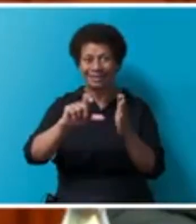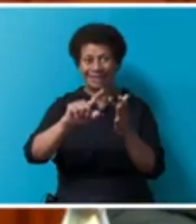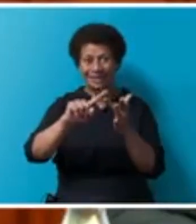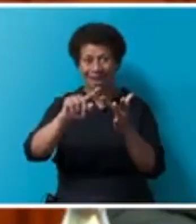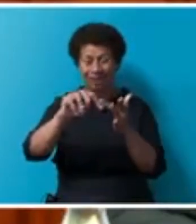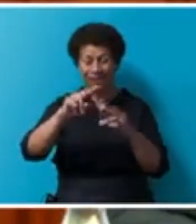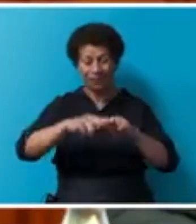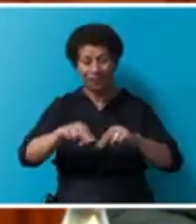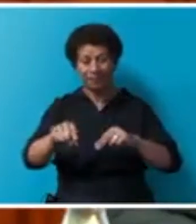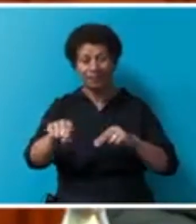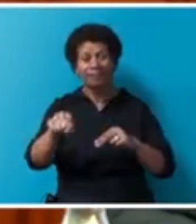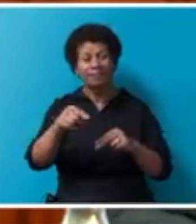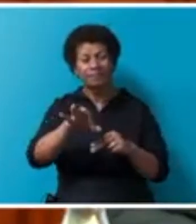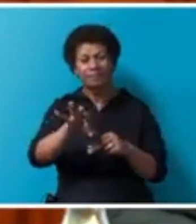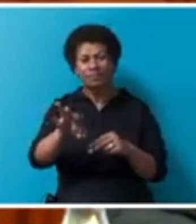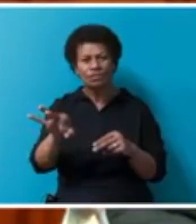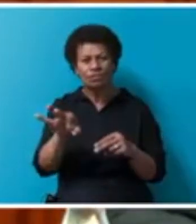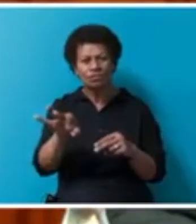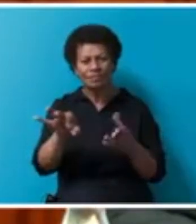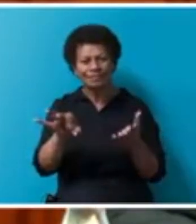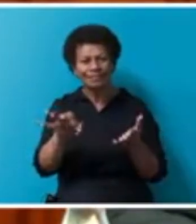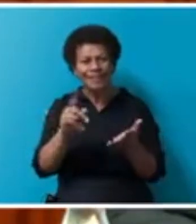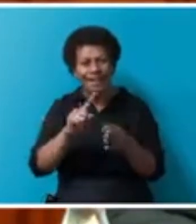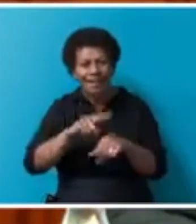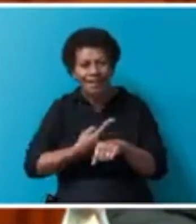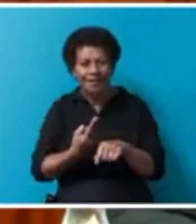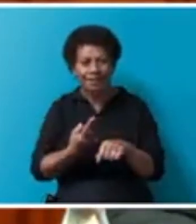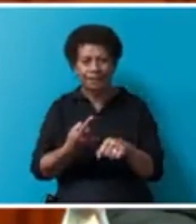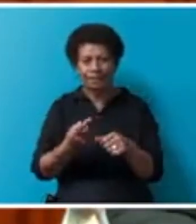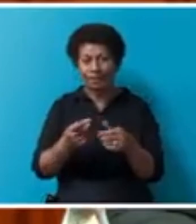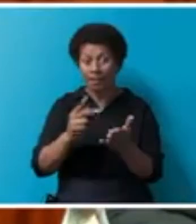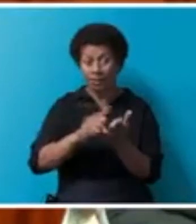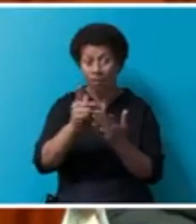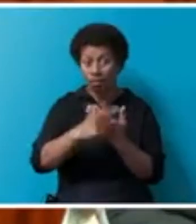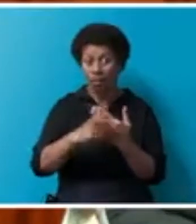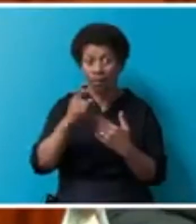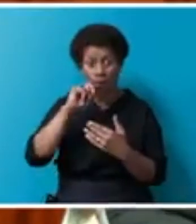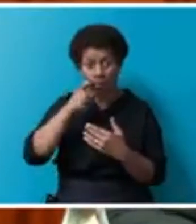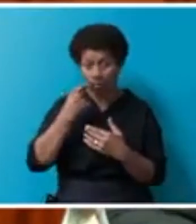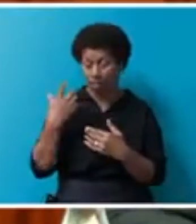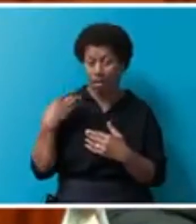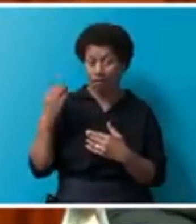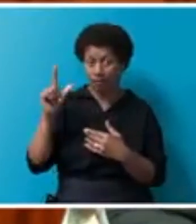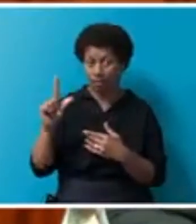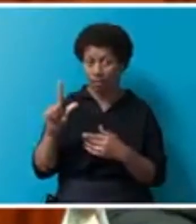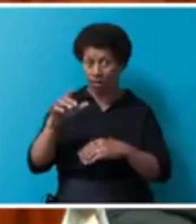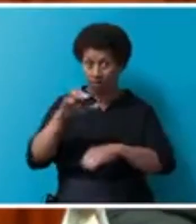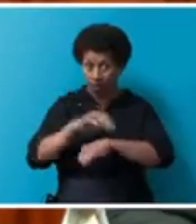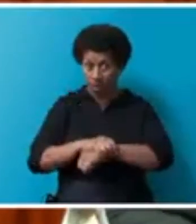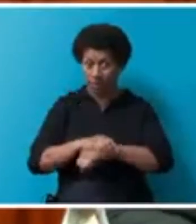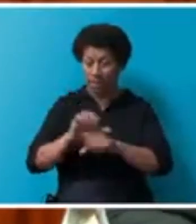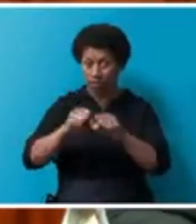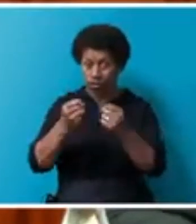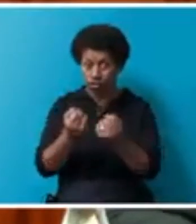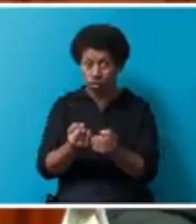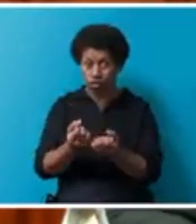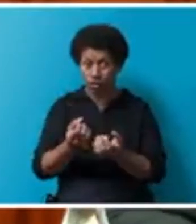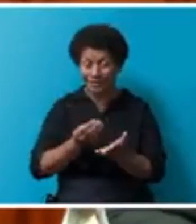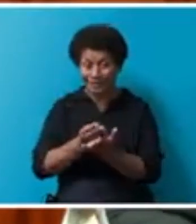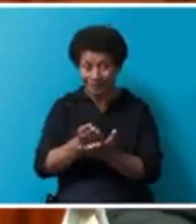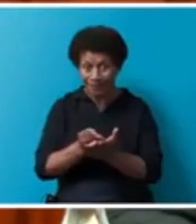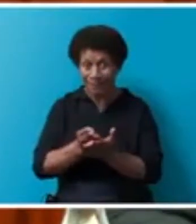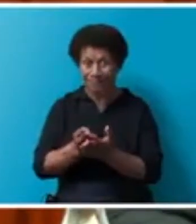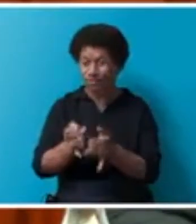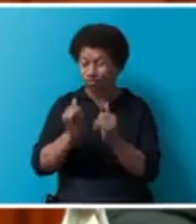rehabilitation before it is too late. This program will ensure that officials from the Fiji Police, Social Services, Justice, Itauke,